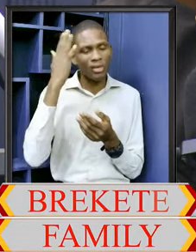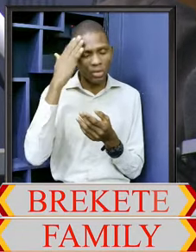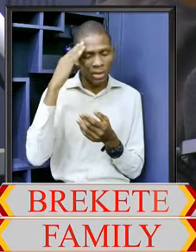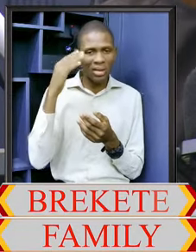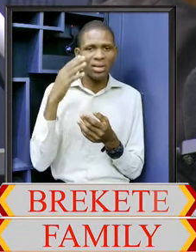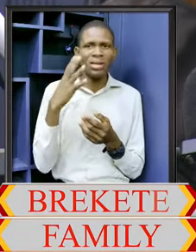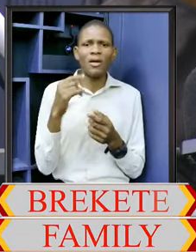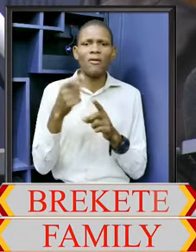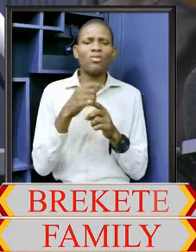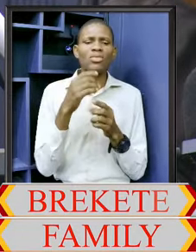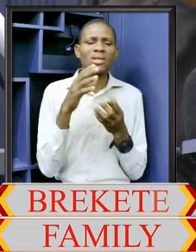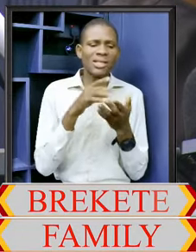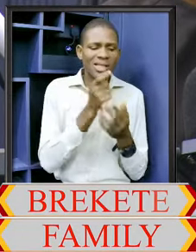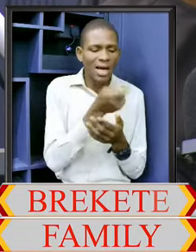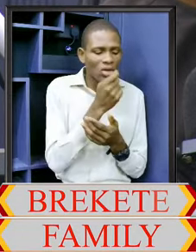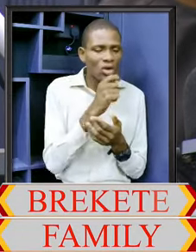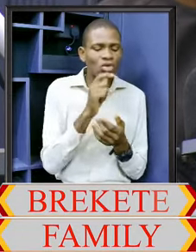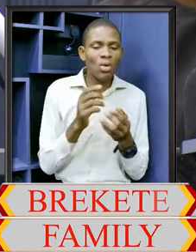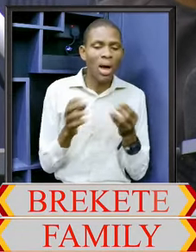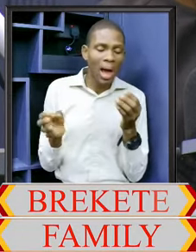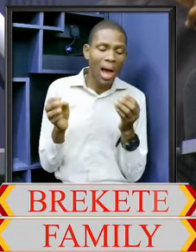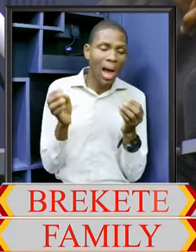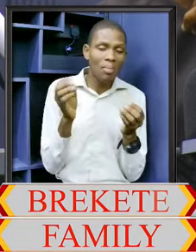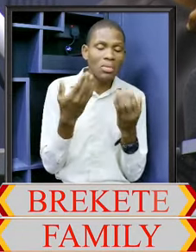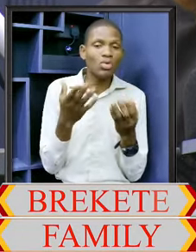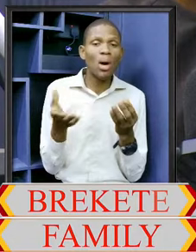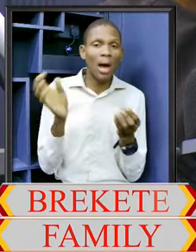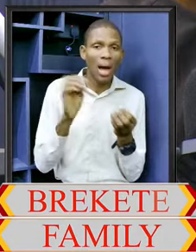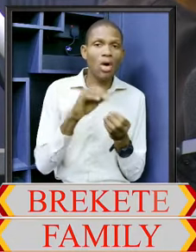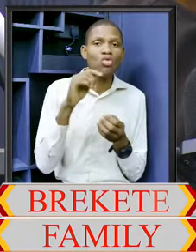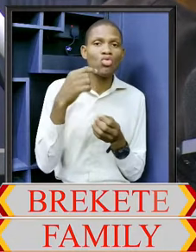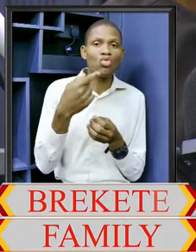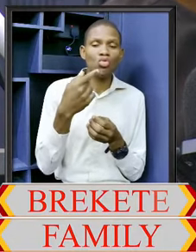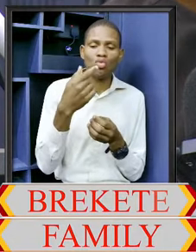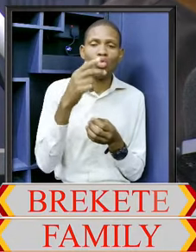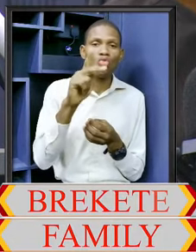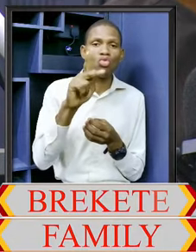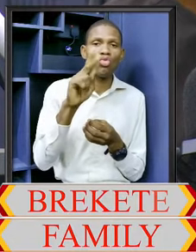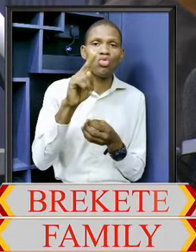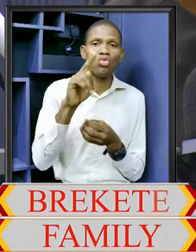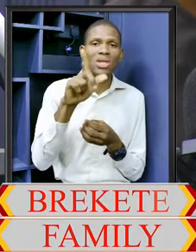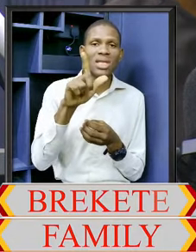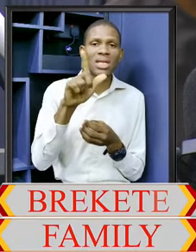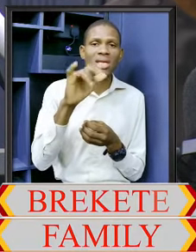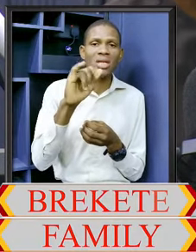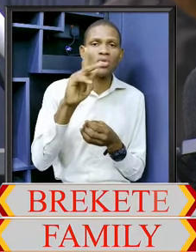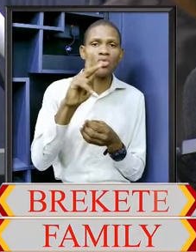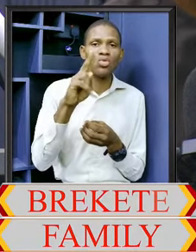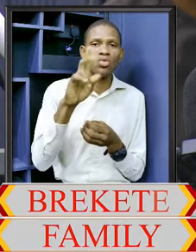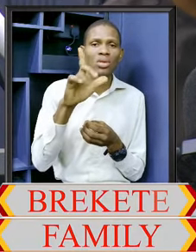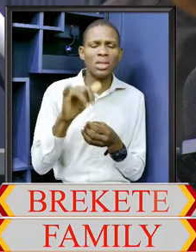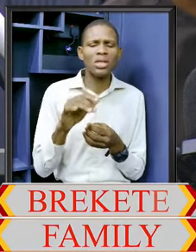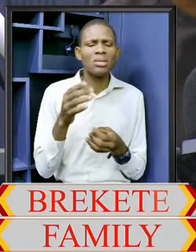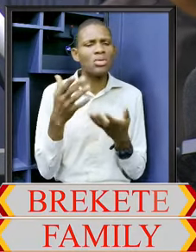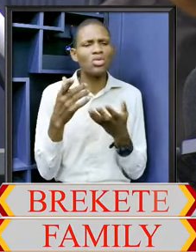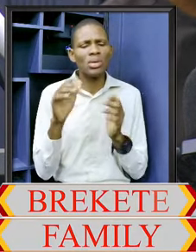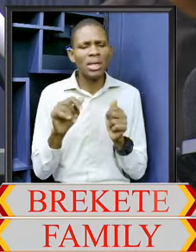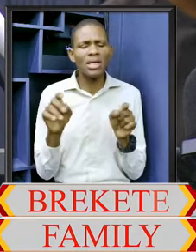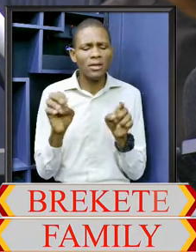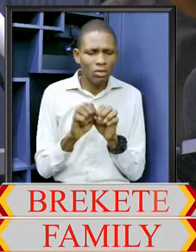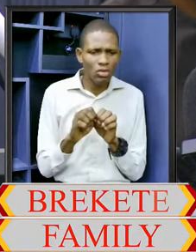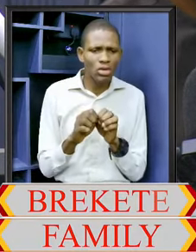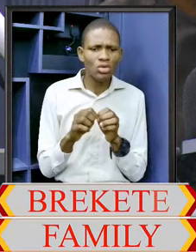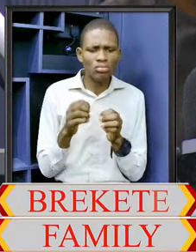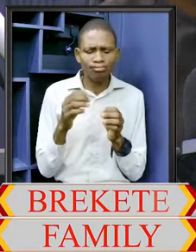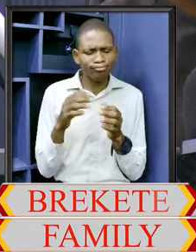expand. But you know, say now there you they go. Even in the process, you feel begin learn how to rent house. Yes. You don't become